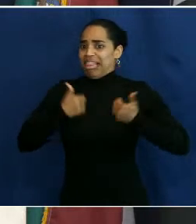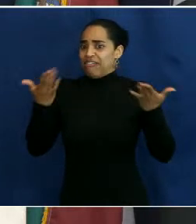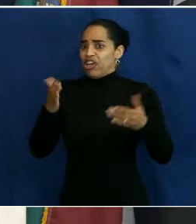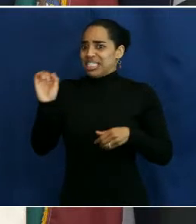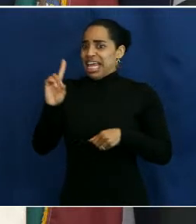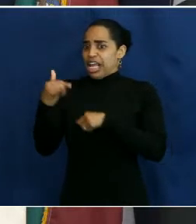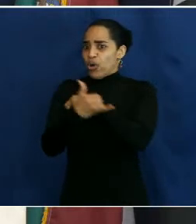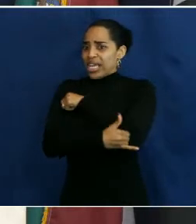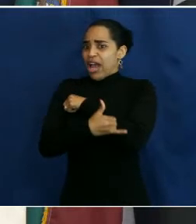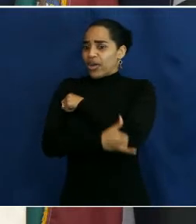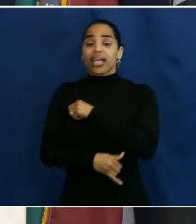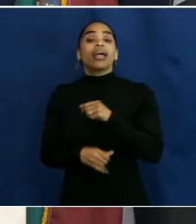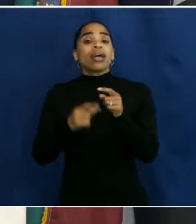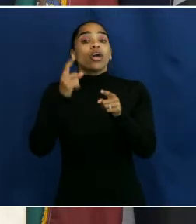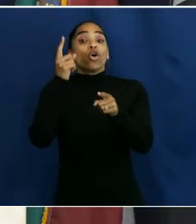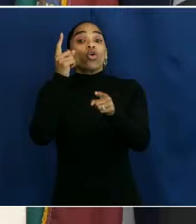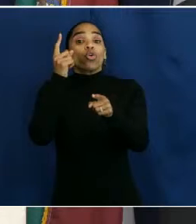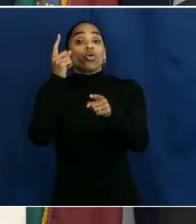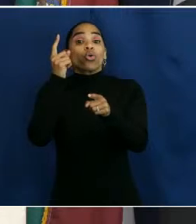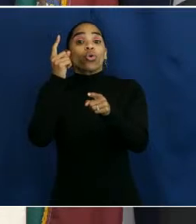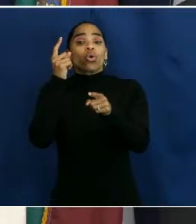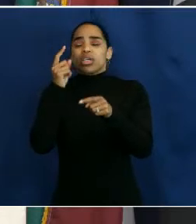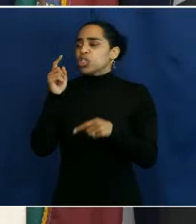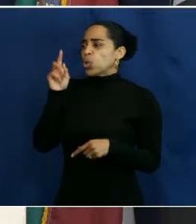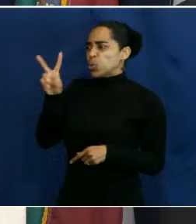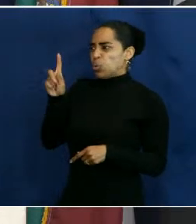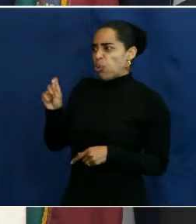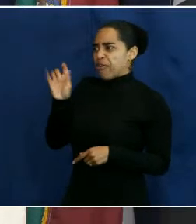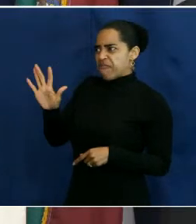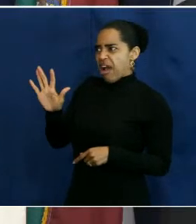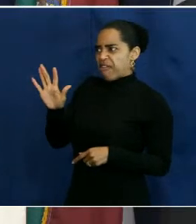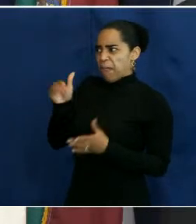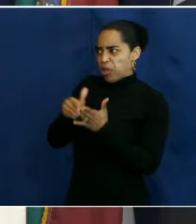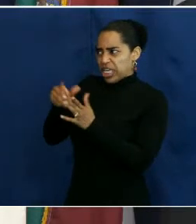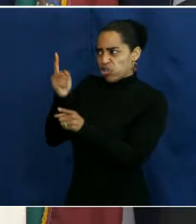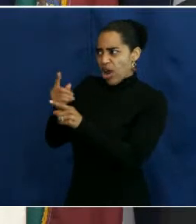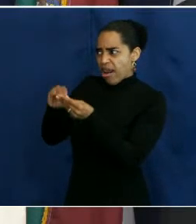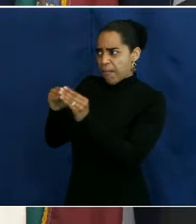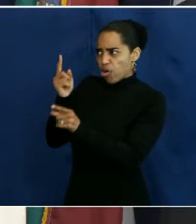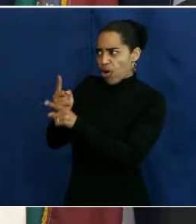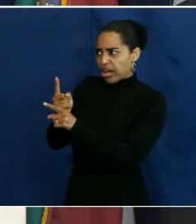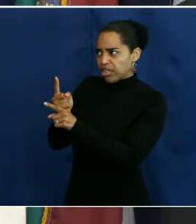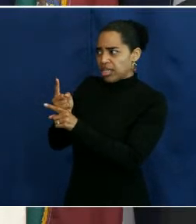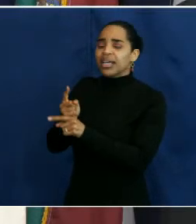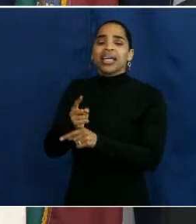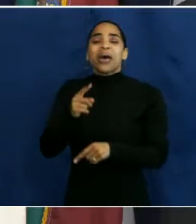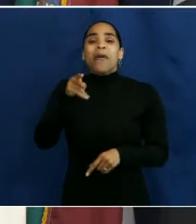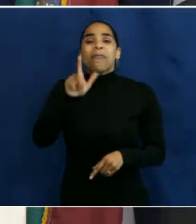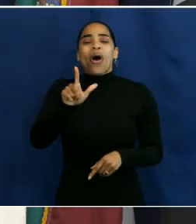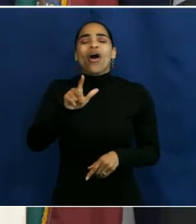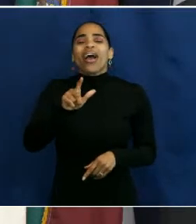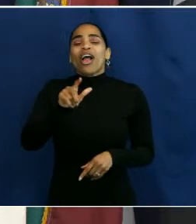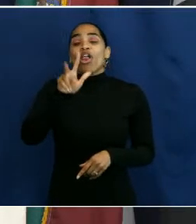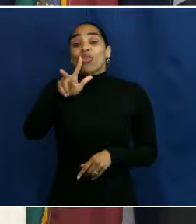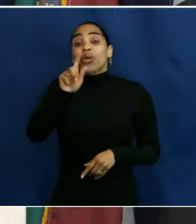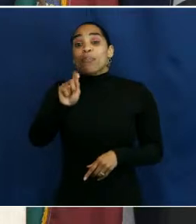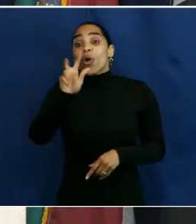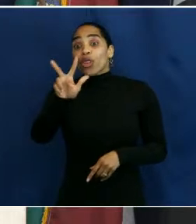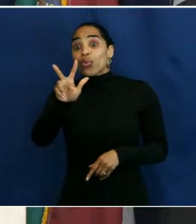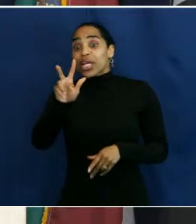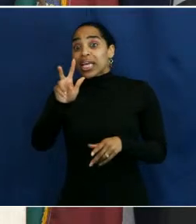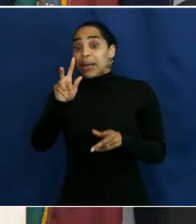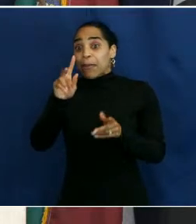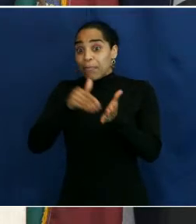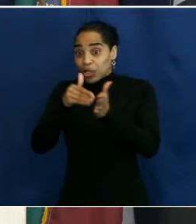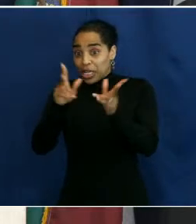By my math, 75% of that would be 2.5 million, wouldn't it? Yeah, but Paul, there's not 3.3 million people that are